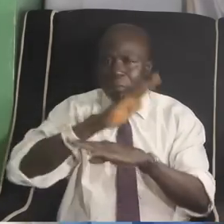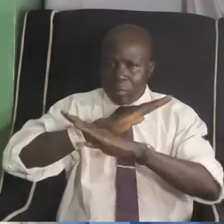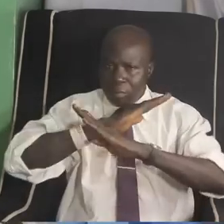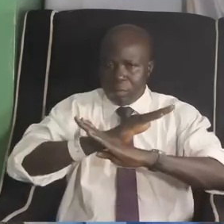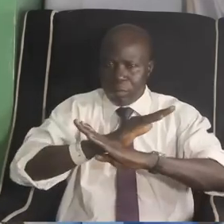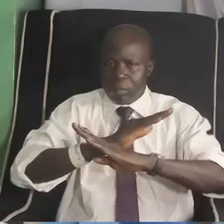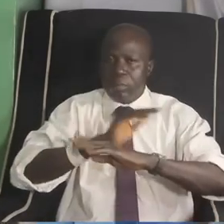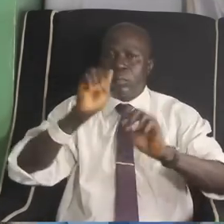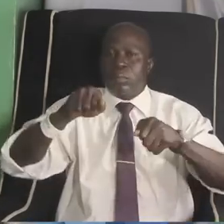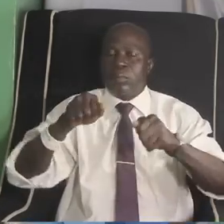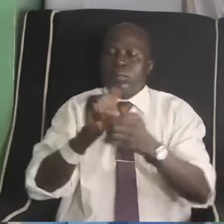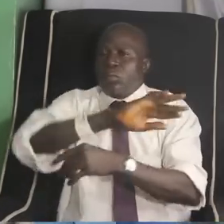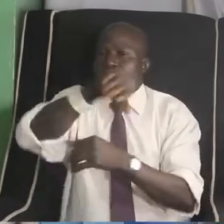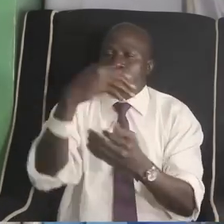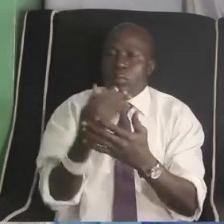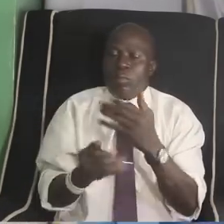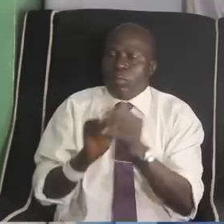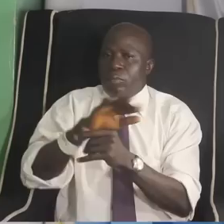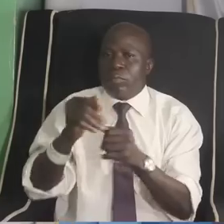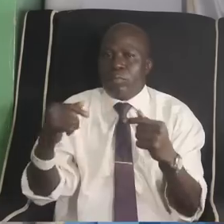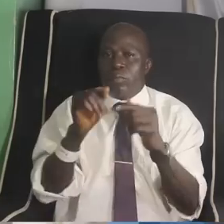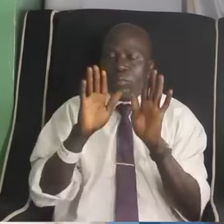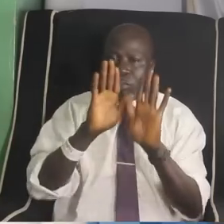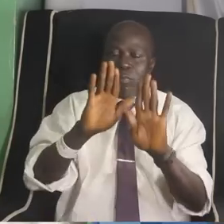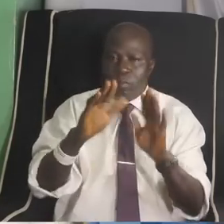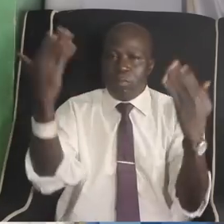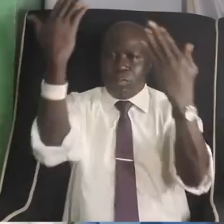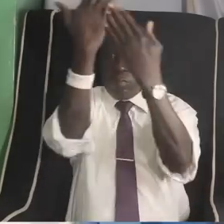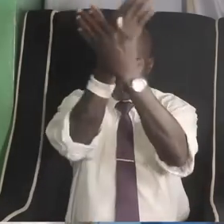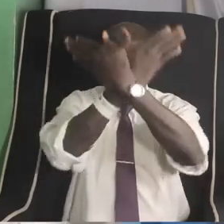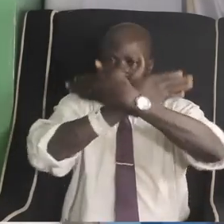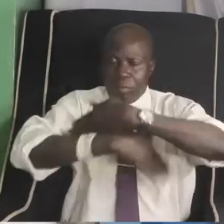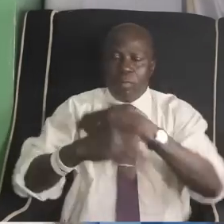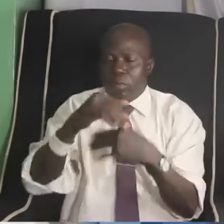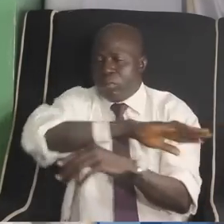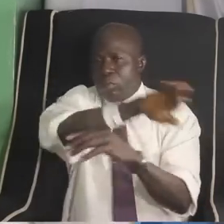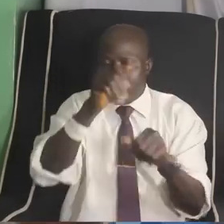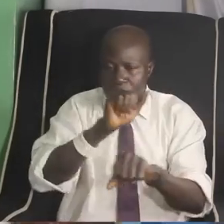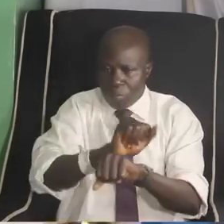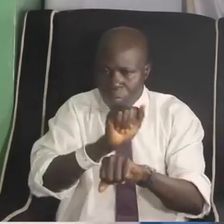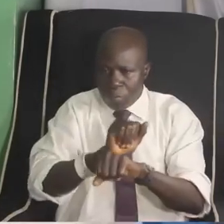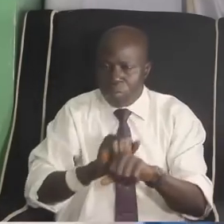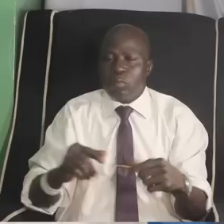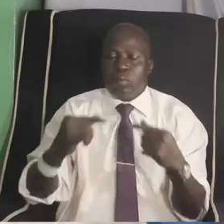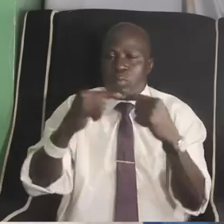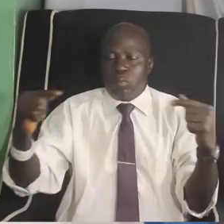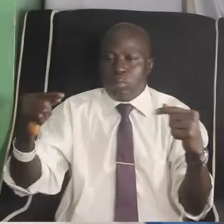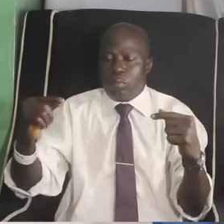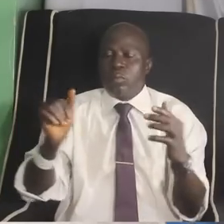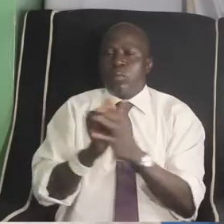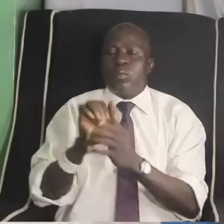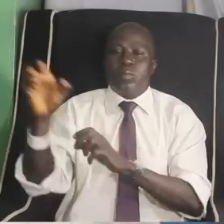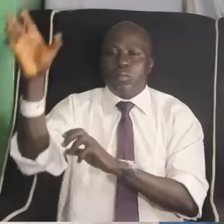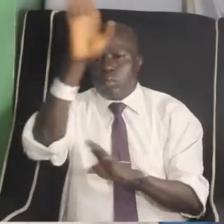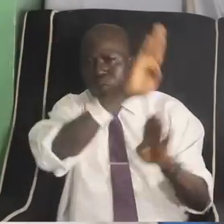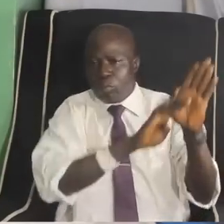can't be unstoppable gbogbo agbara okokun every forces of darkness ati ise bi okokun and what are evil spirits to yo le loju